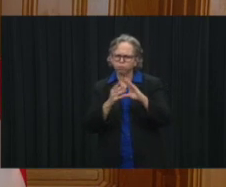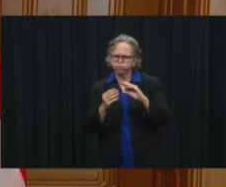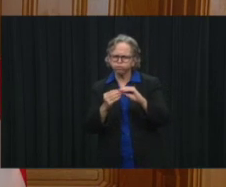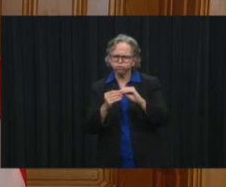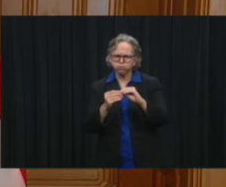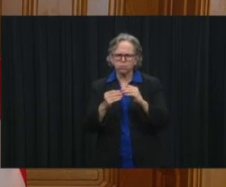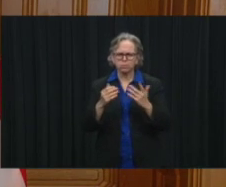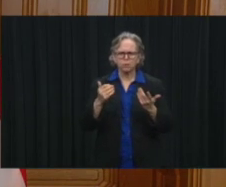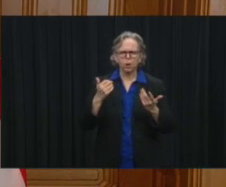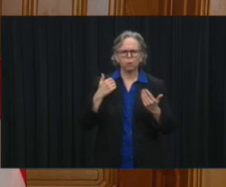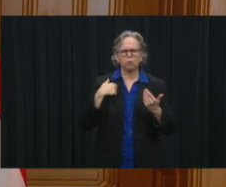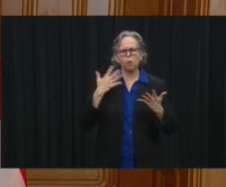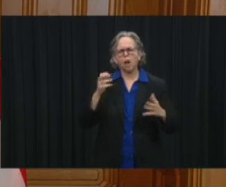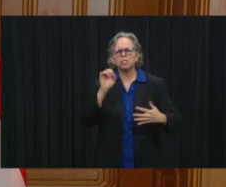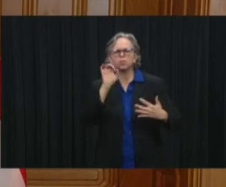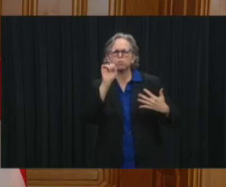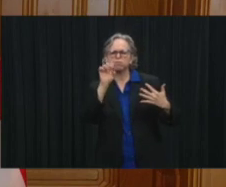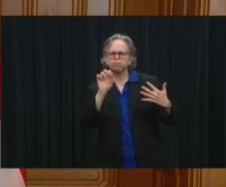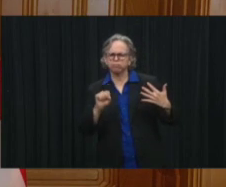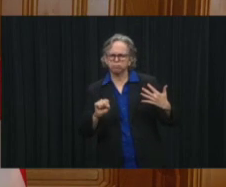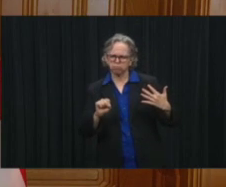certainly impact your lives.